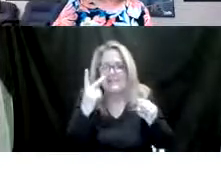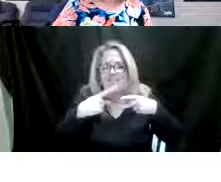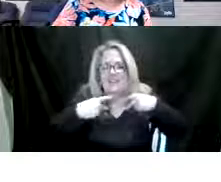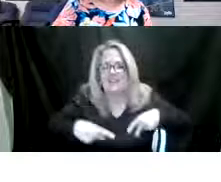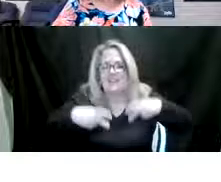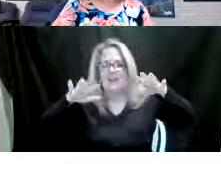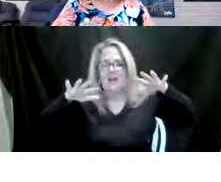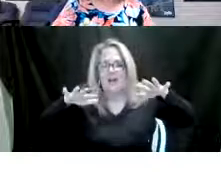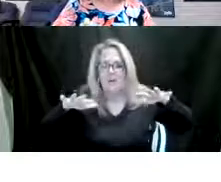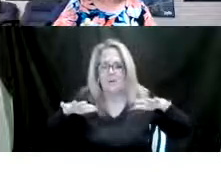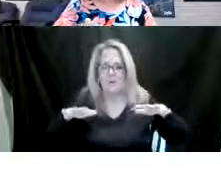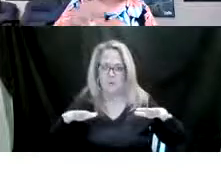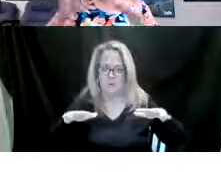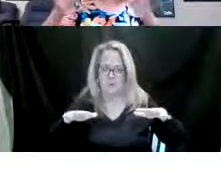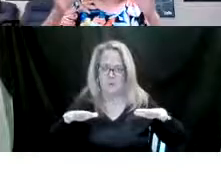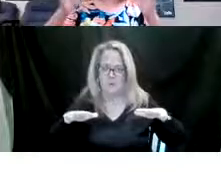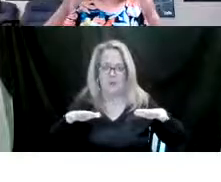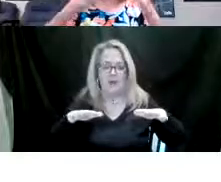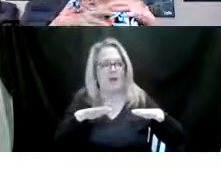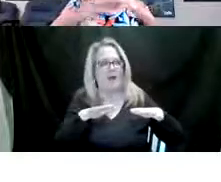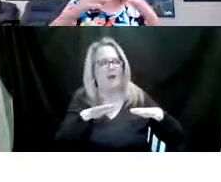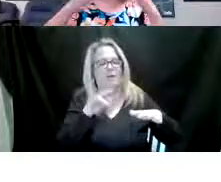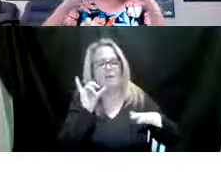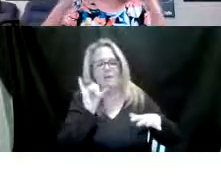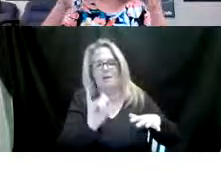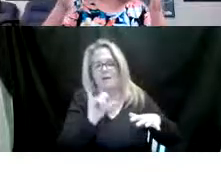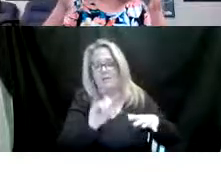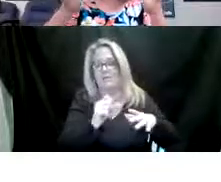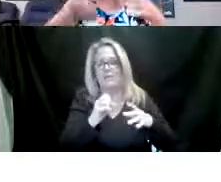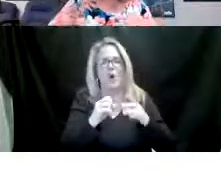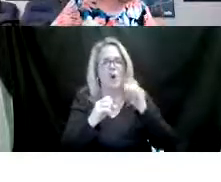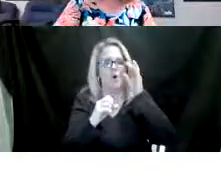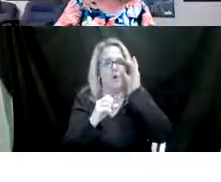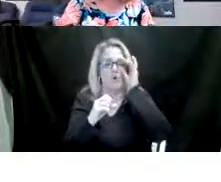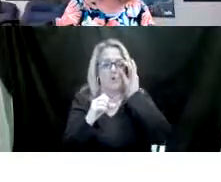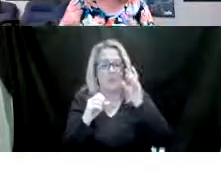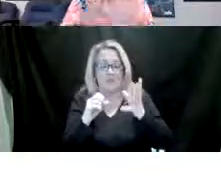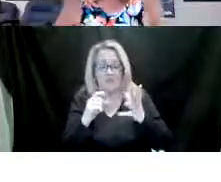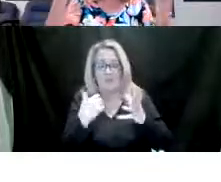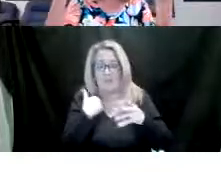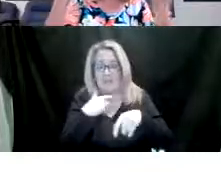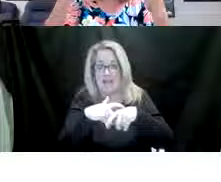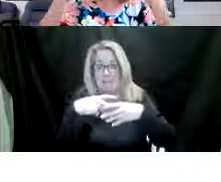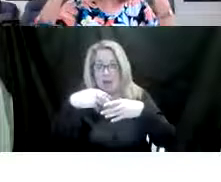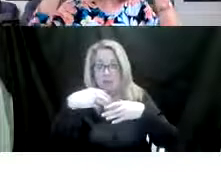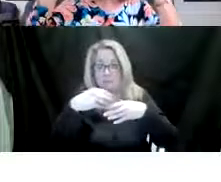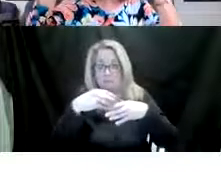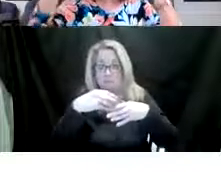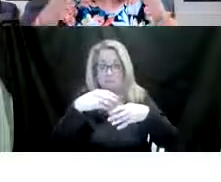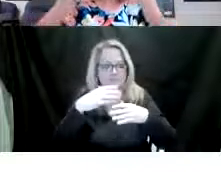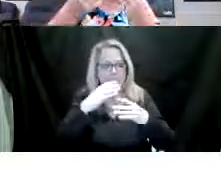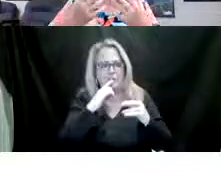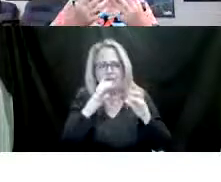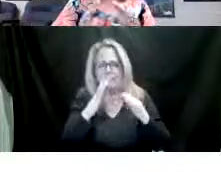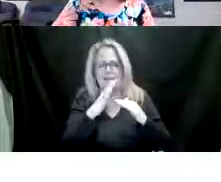relaxing. So it was a matter of then going from just having him have some timeout, basically timeout time, to